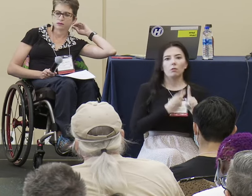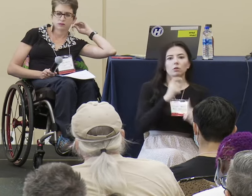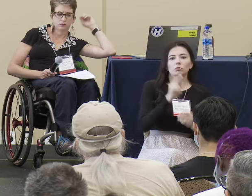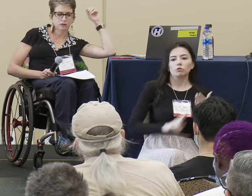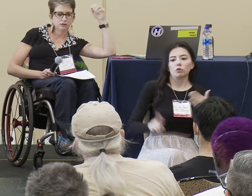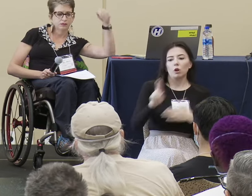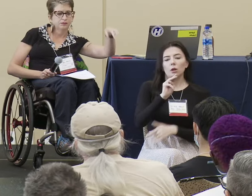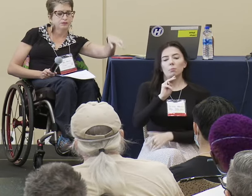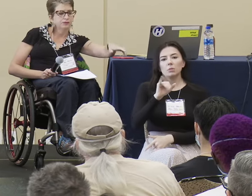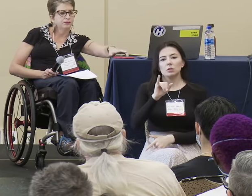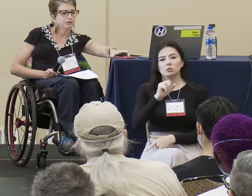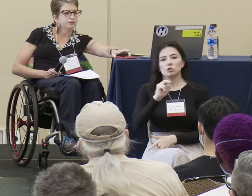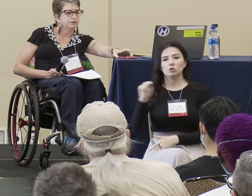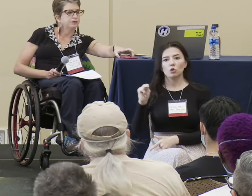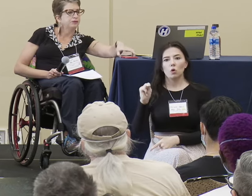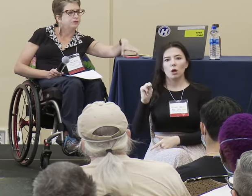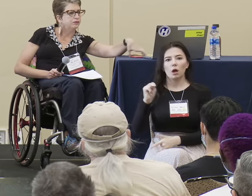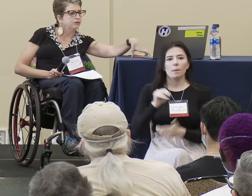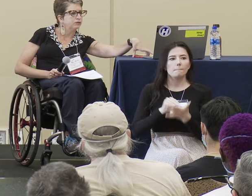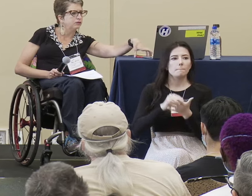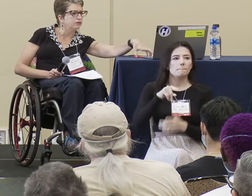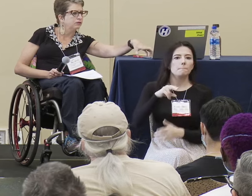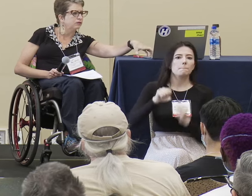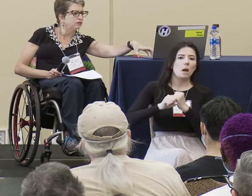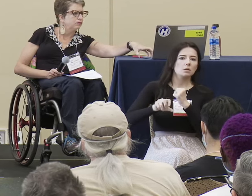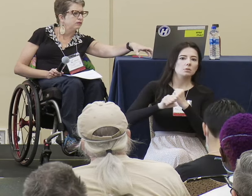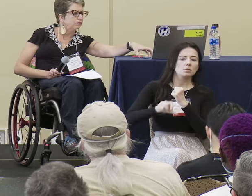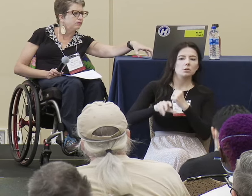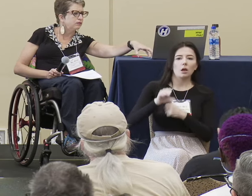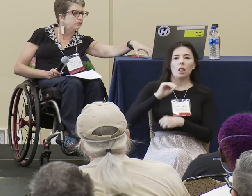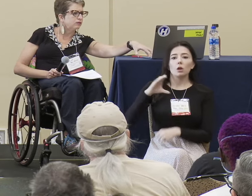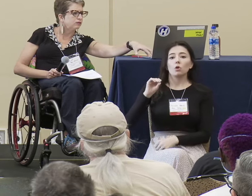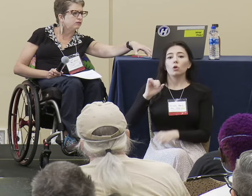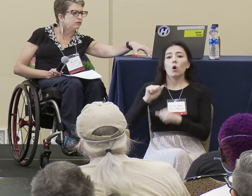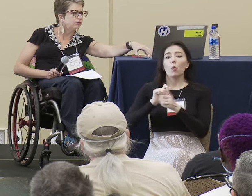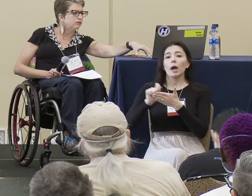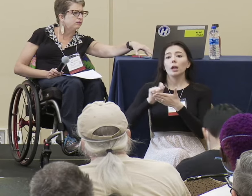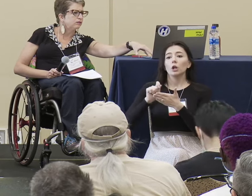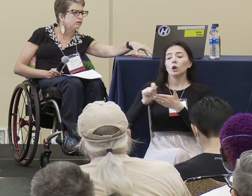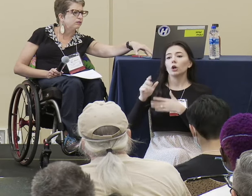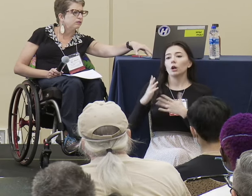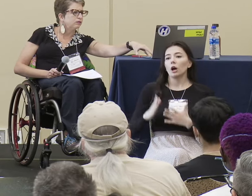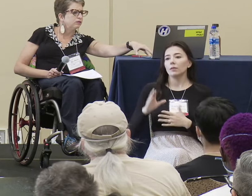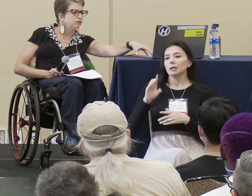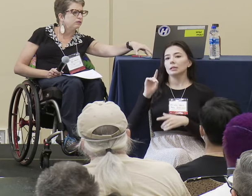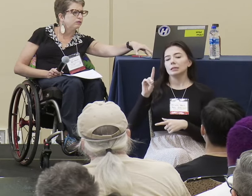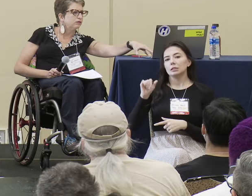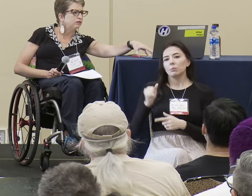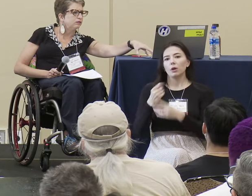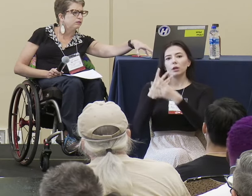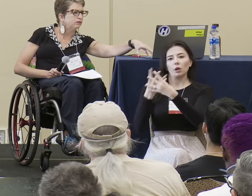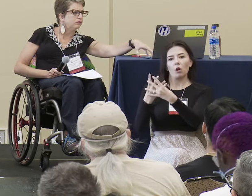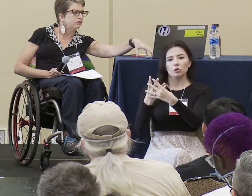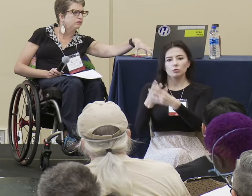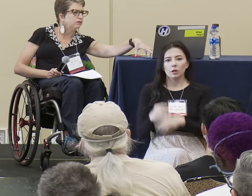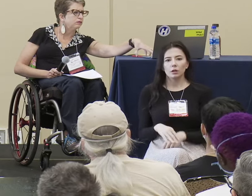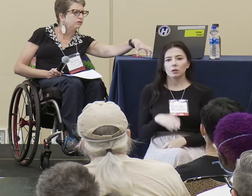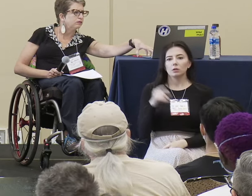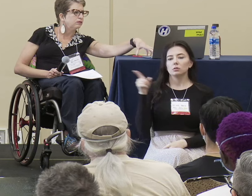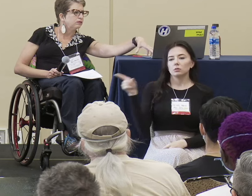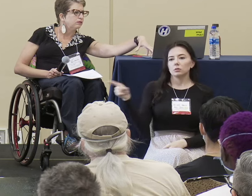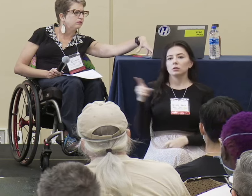Minnesota Press. And the co-editor of Disability Incarcerated. She is an associate professor